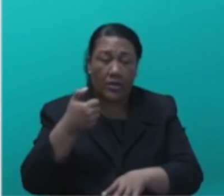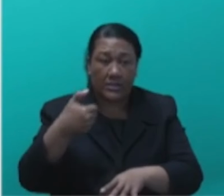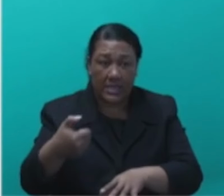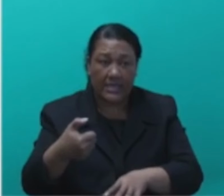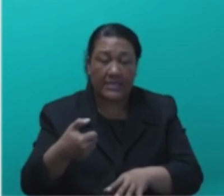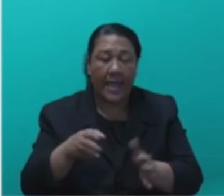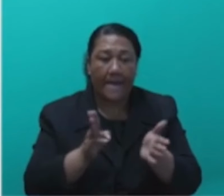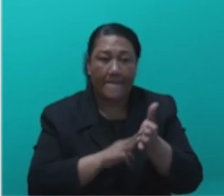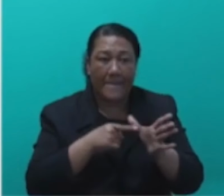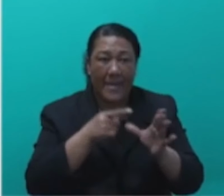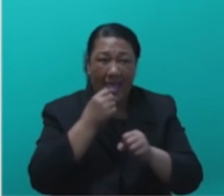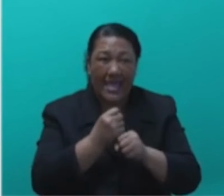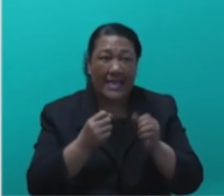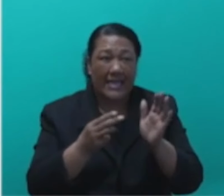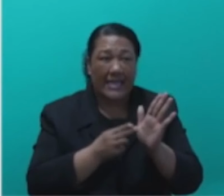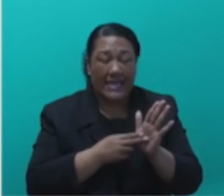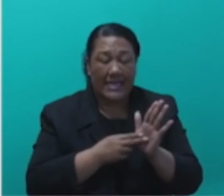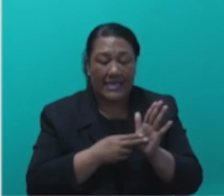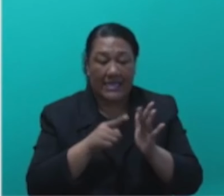magnitude earthquake